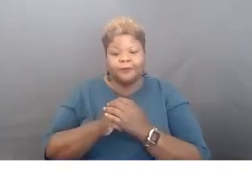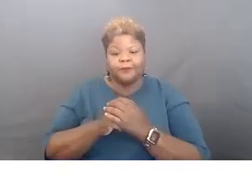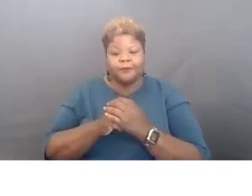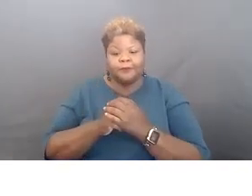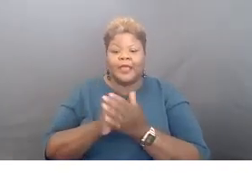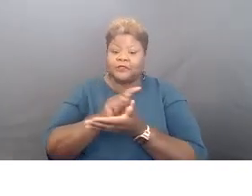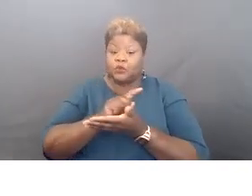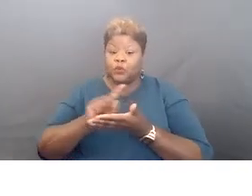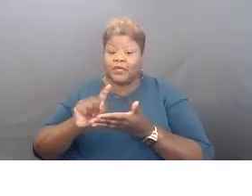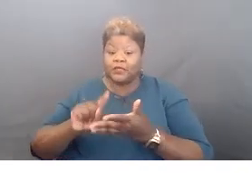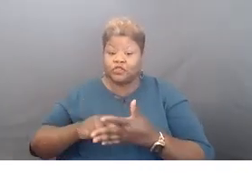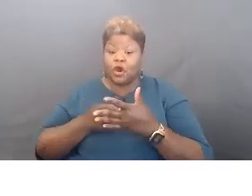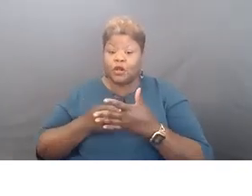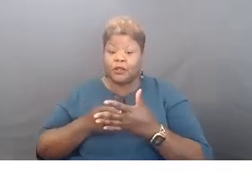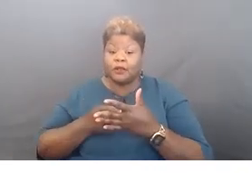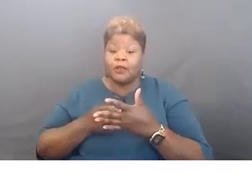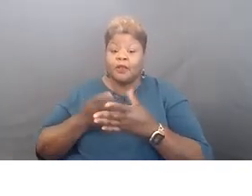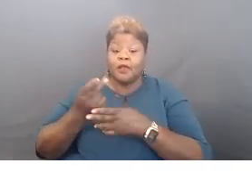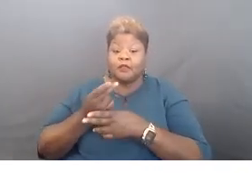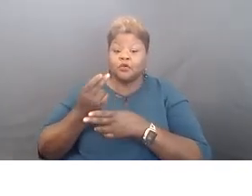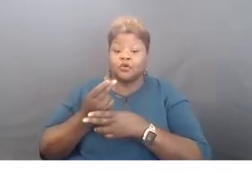the week starts and people are using